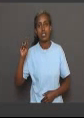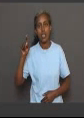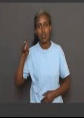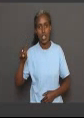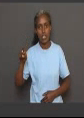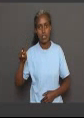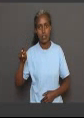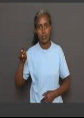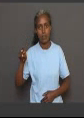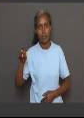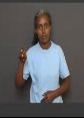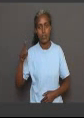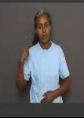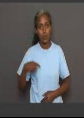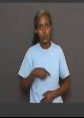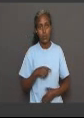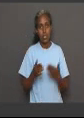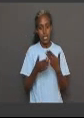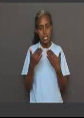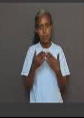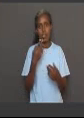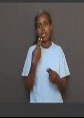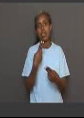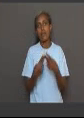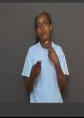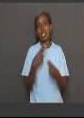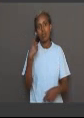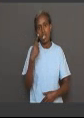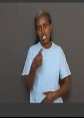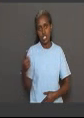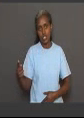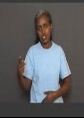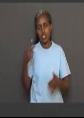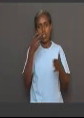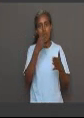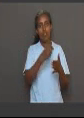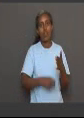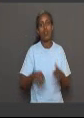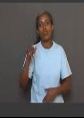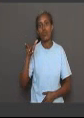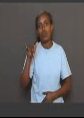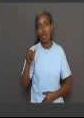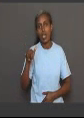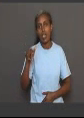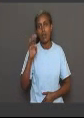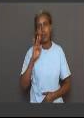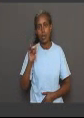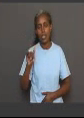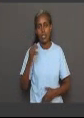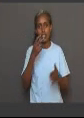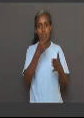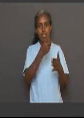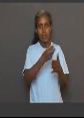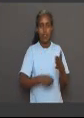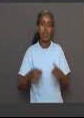x, we simply multiply each value of y by the value